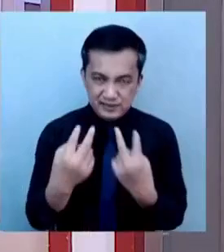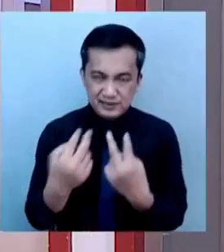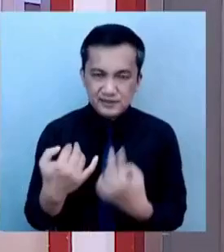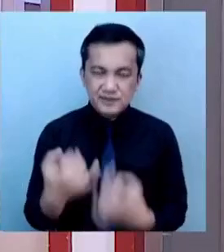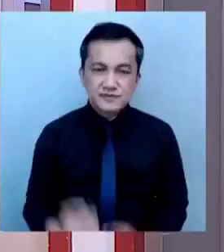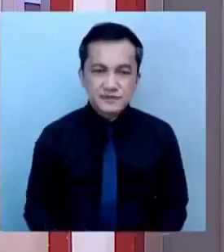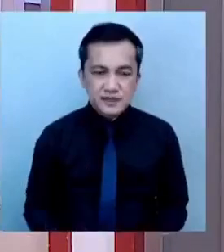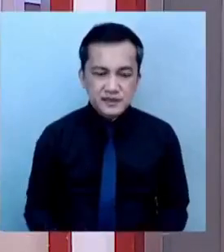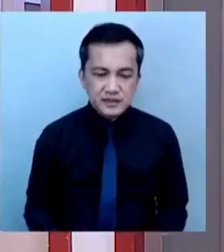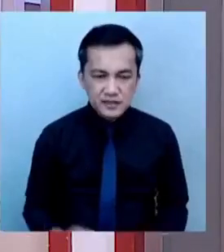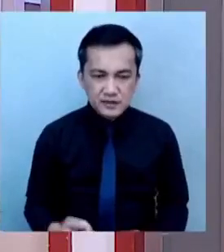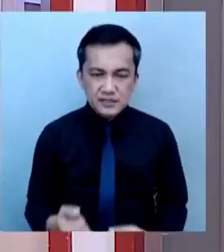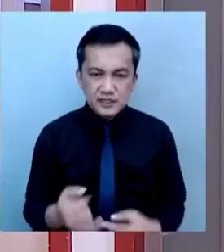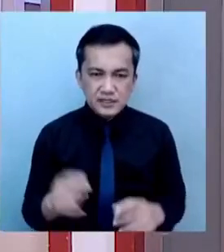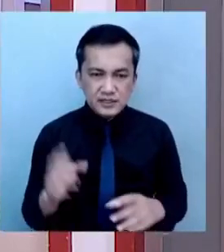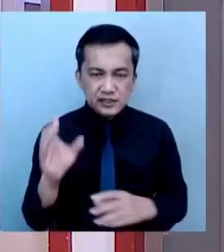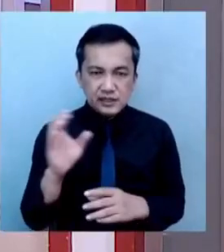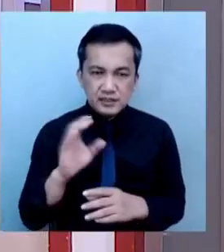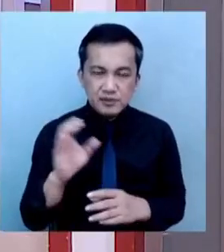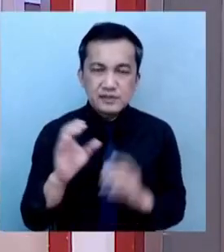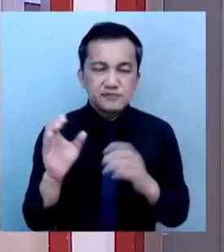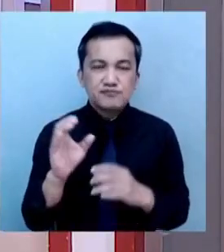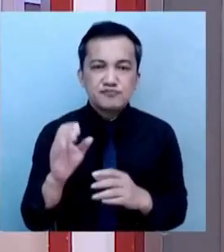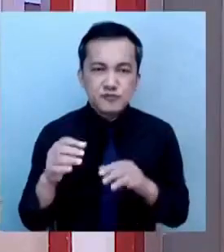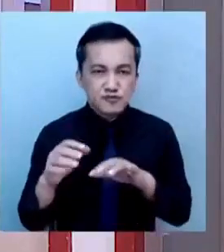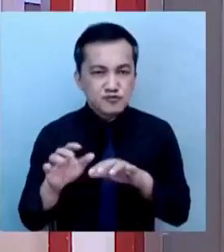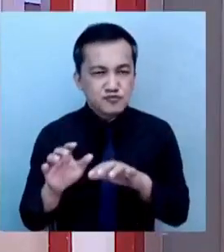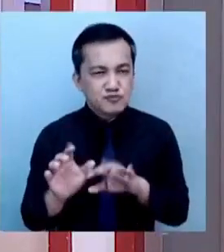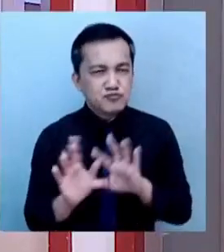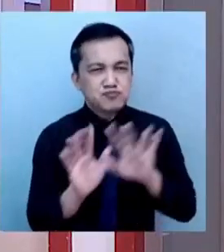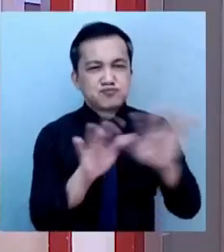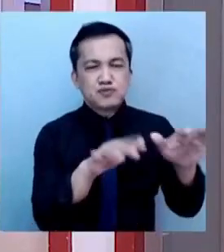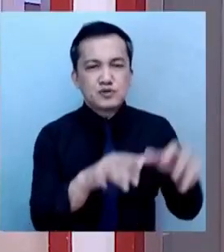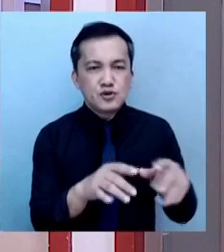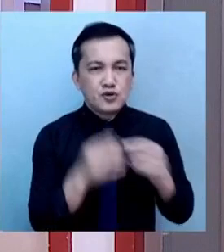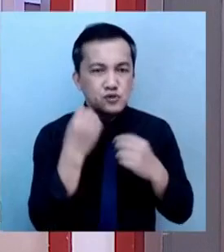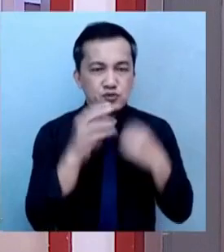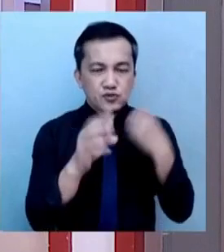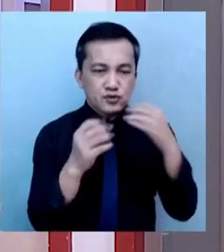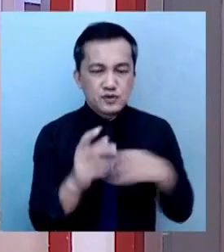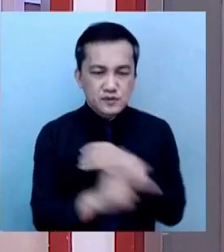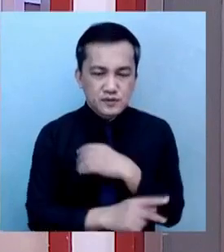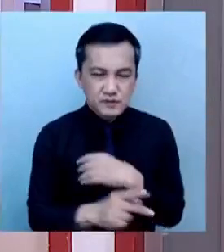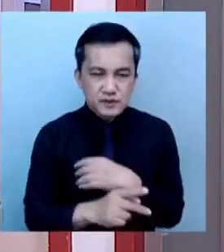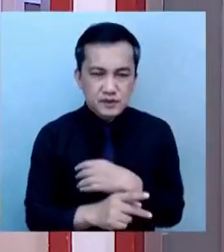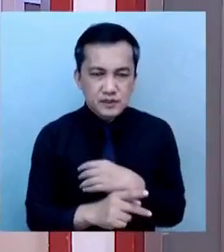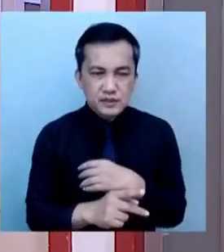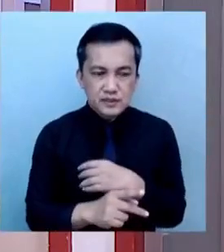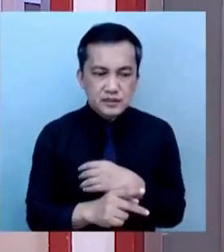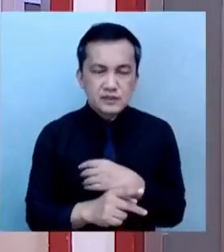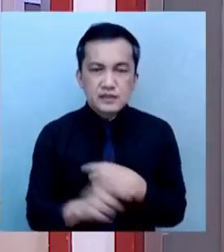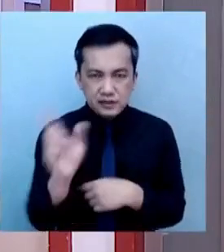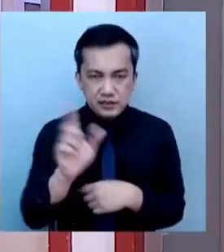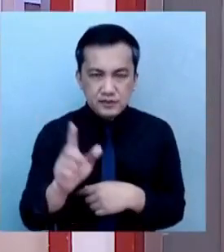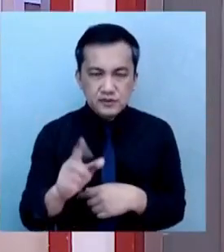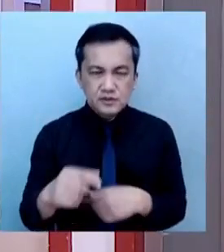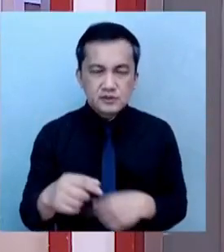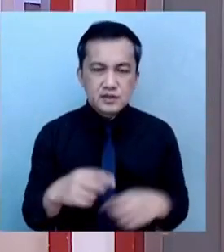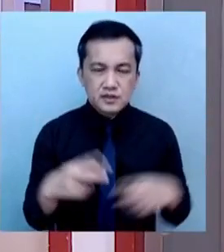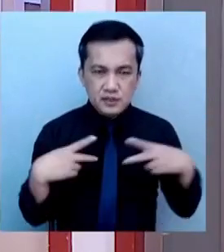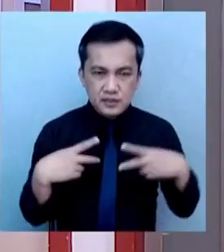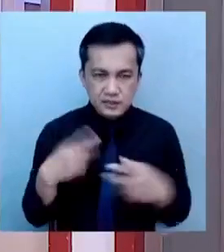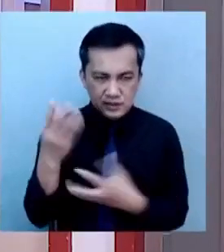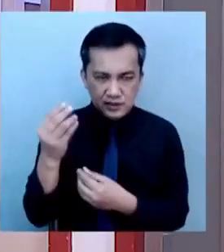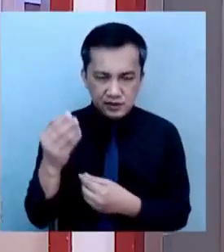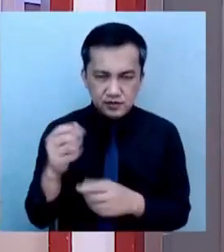The annual Christmas exodus as Filipinos make their way to their home provinces in time for the holidays. Let's get an update on the situation in Manila's